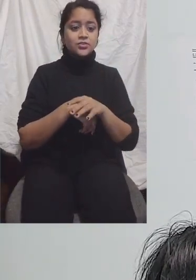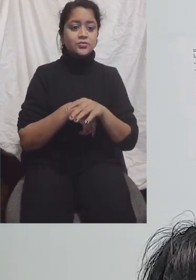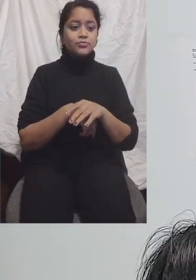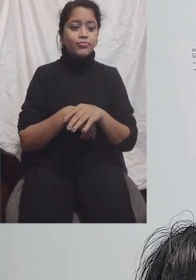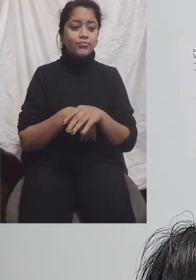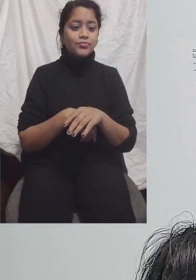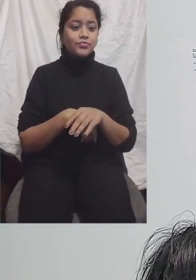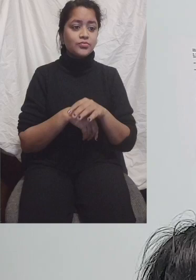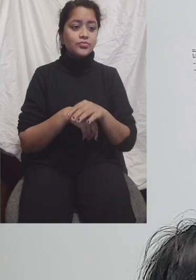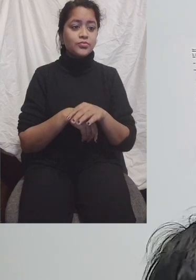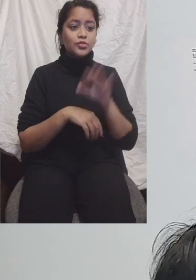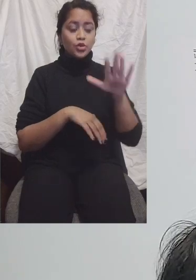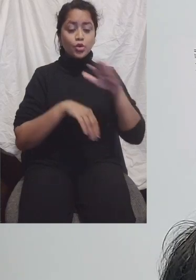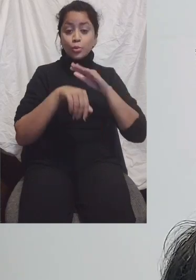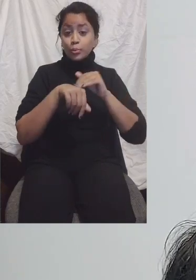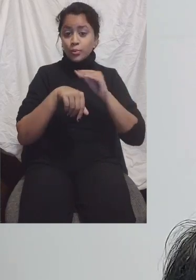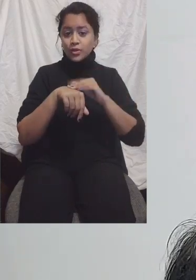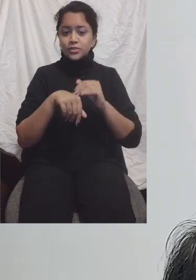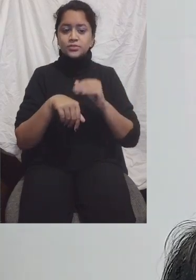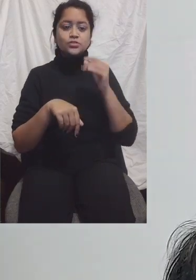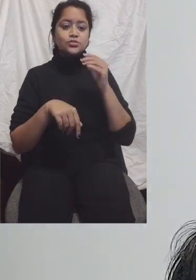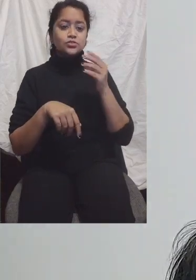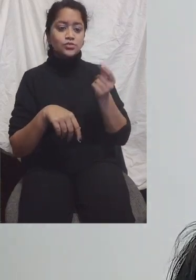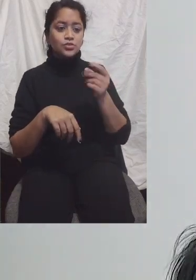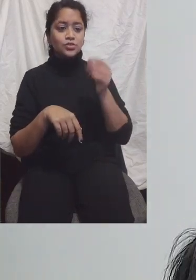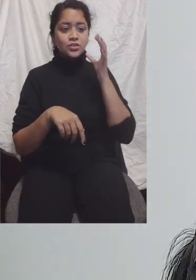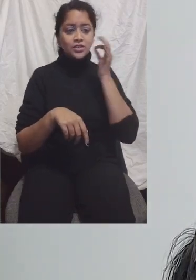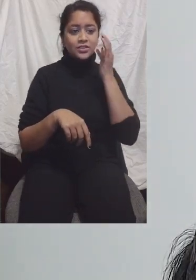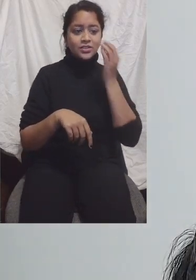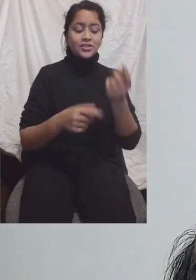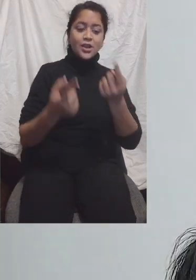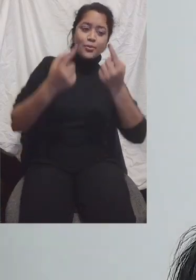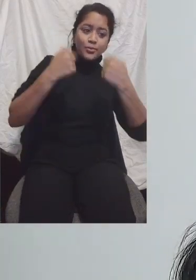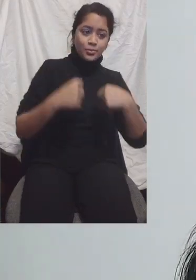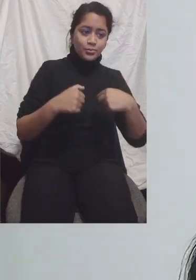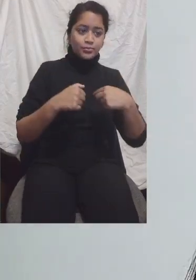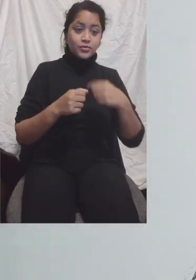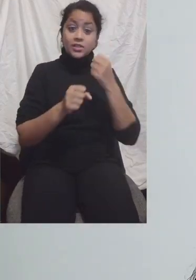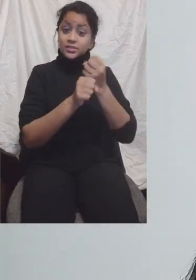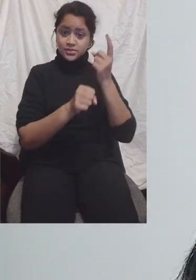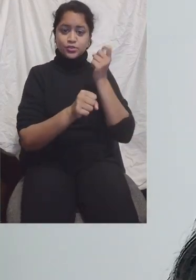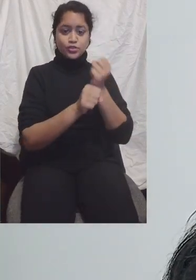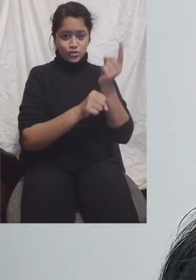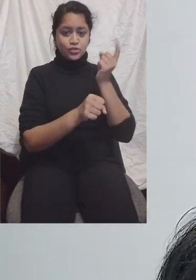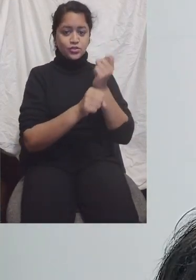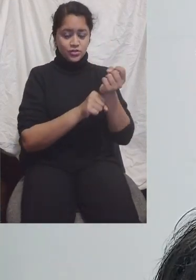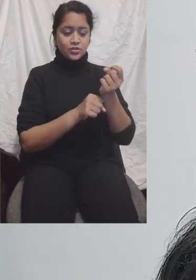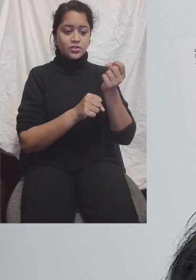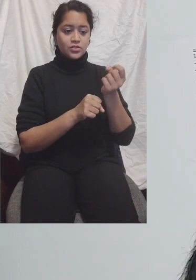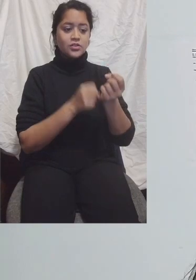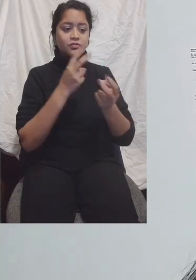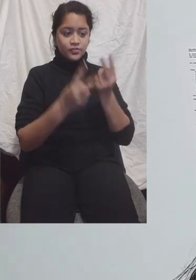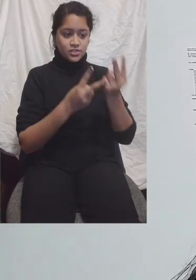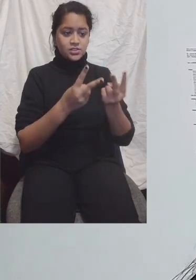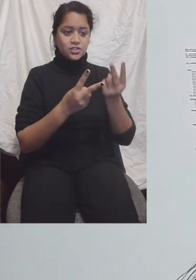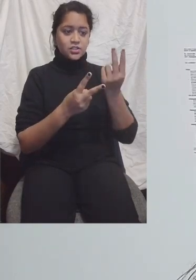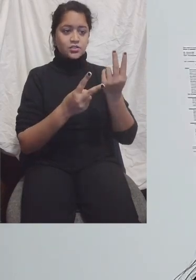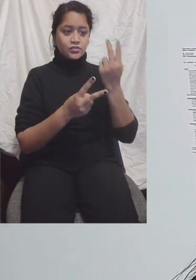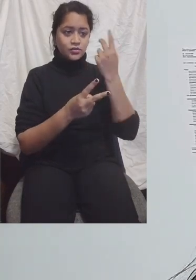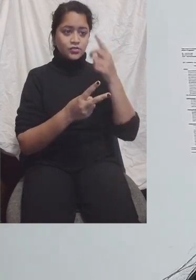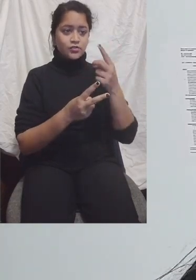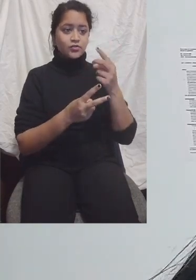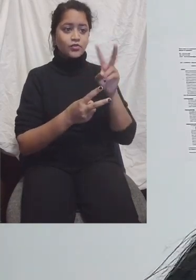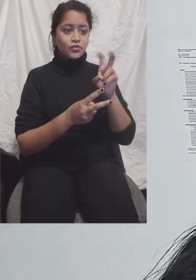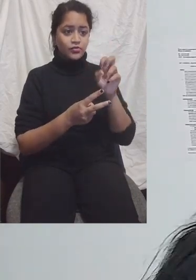healthy lives? So my best advice there would probably be to make sure that your pet, either